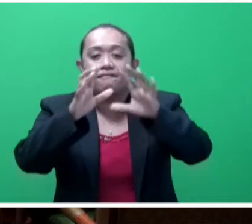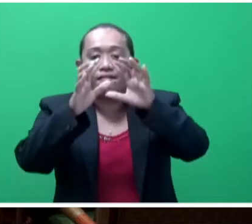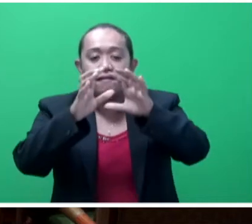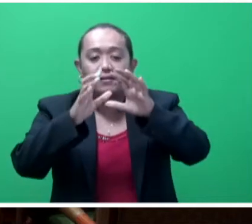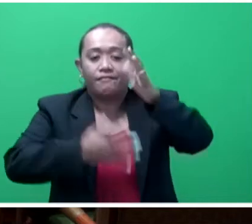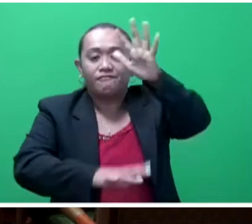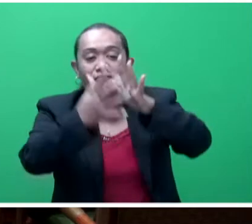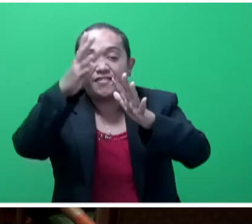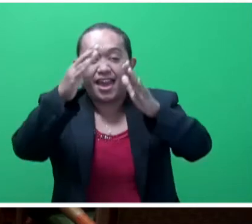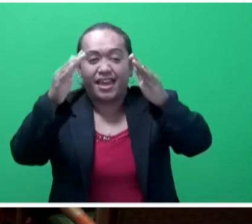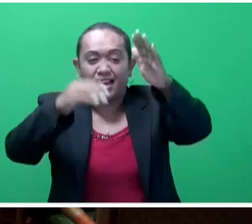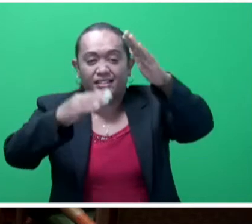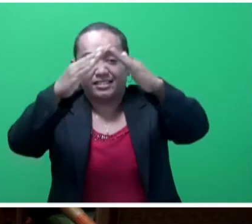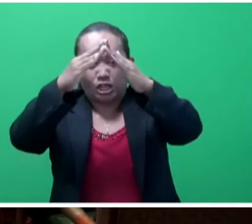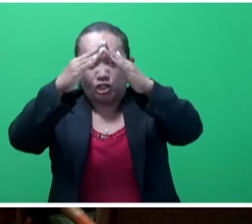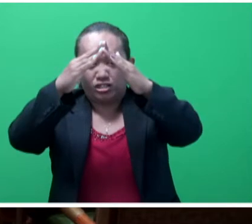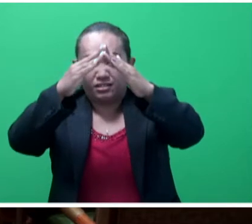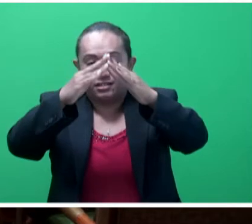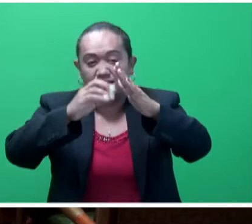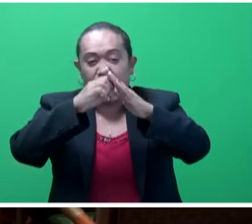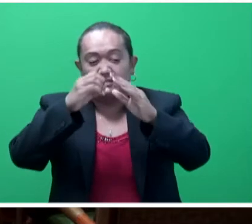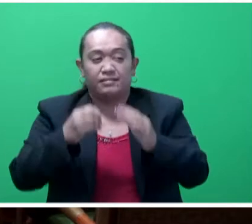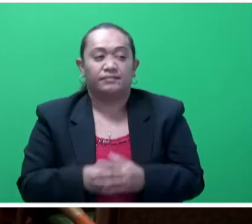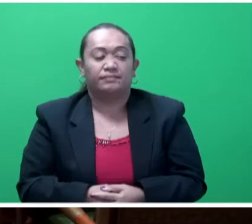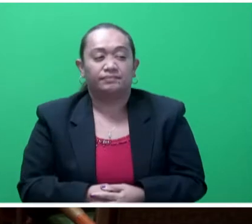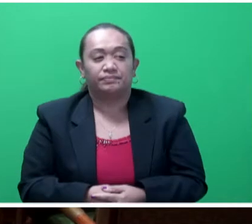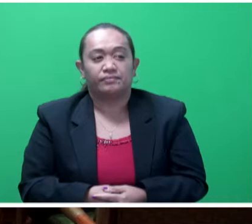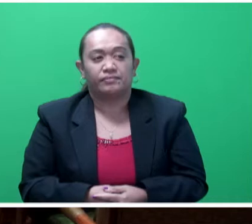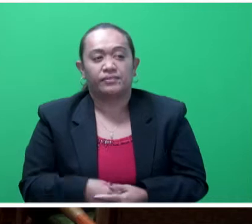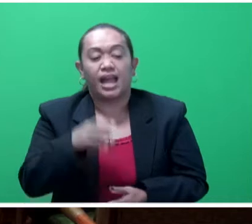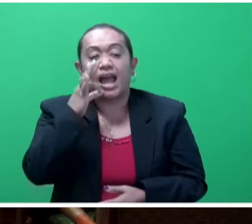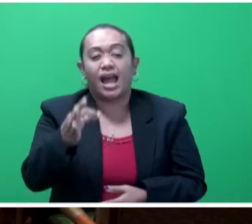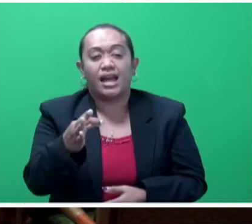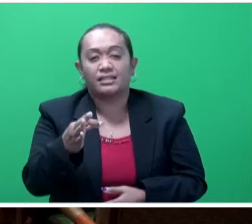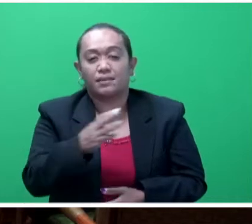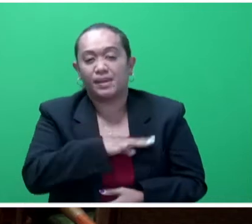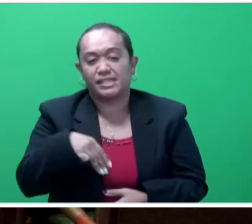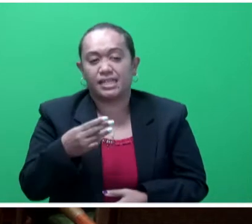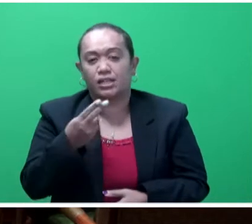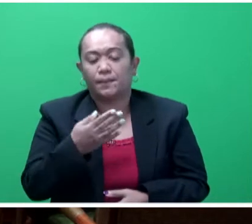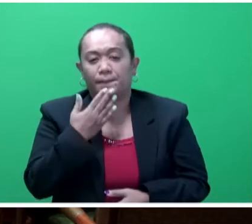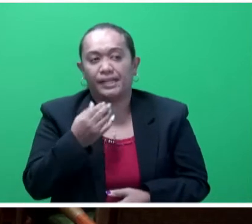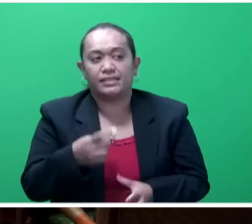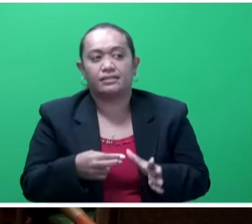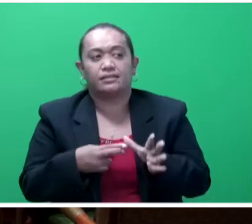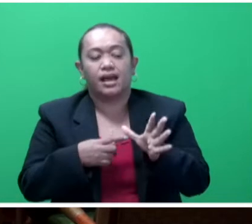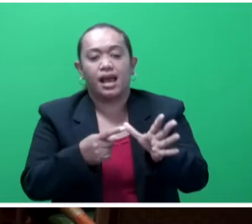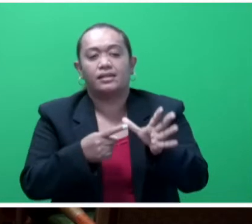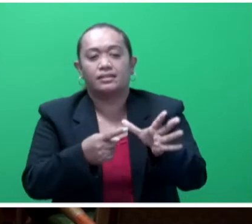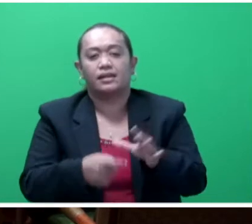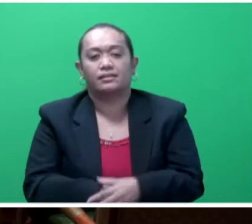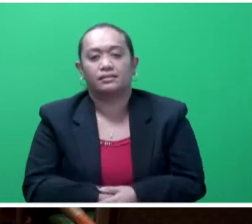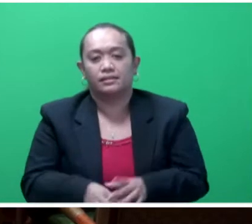I call on the Minister for Local Government, Housing and Community Development, the Honourable Premila Kumar. You have the